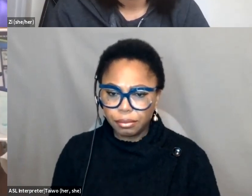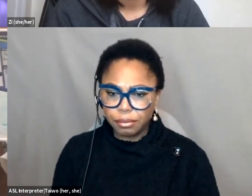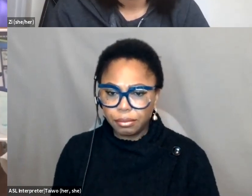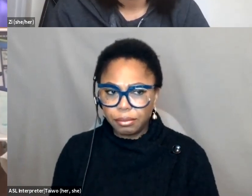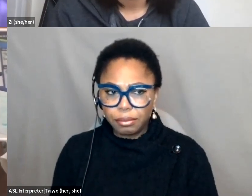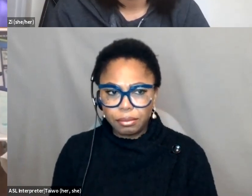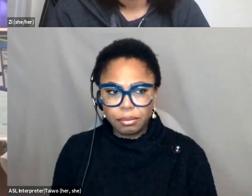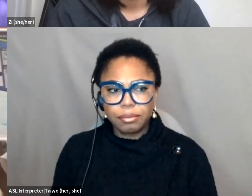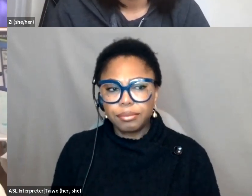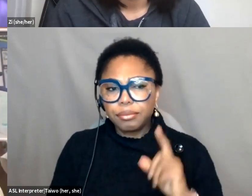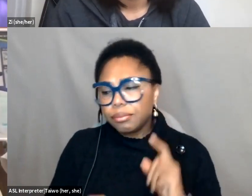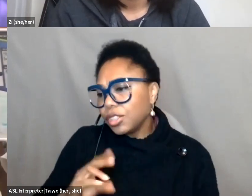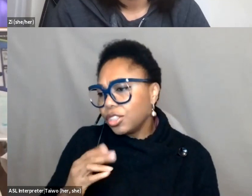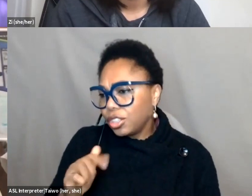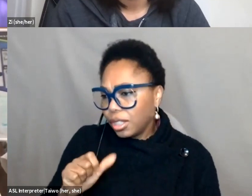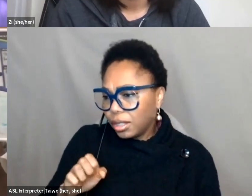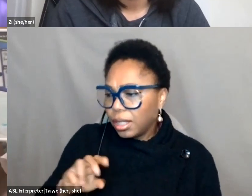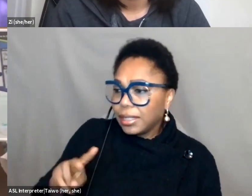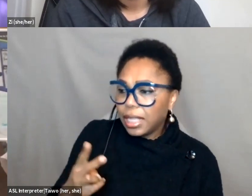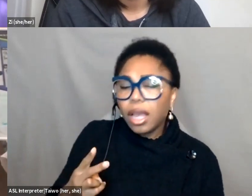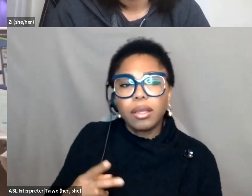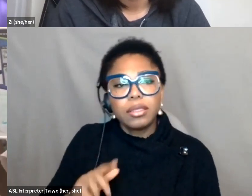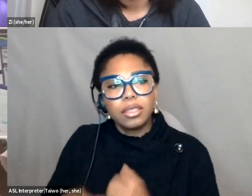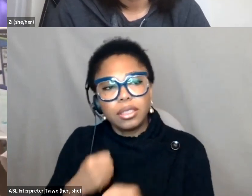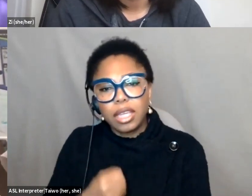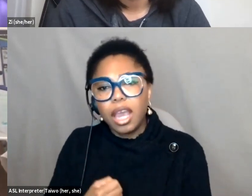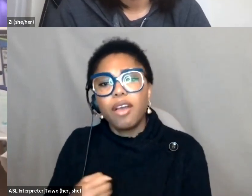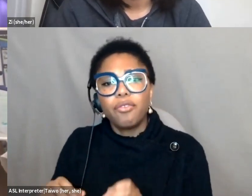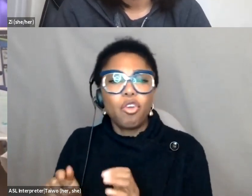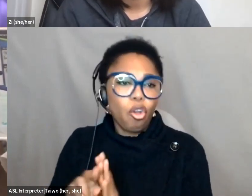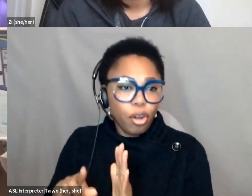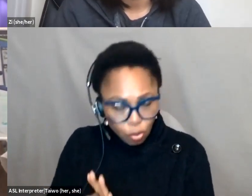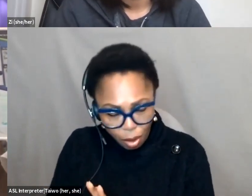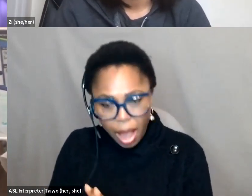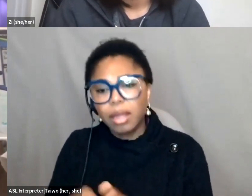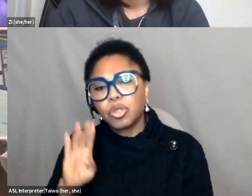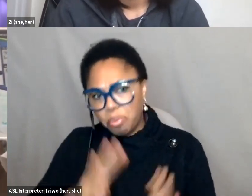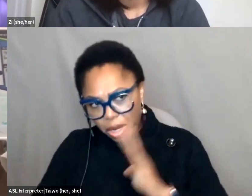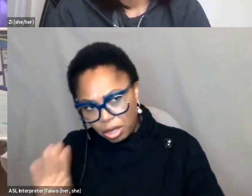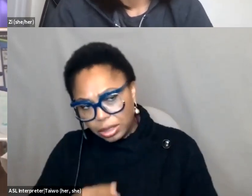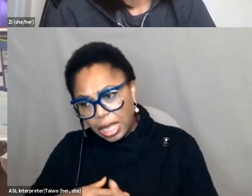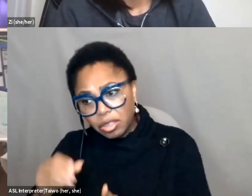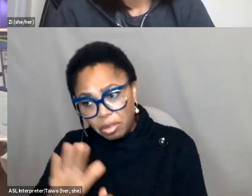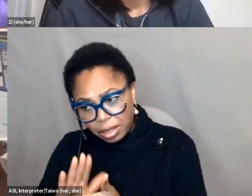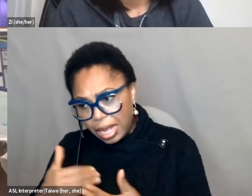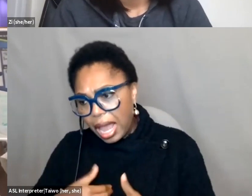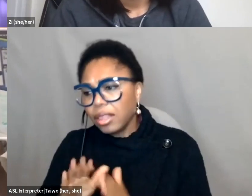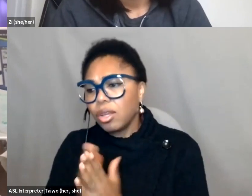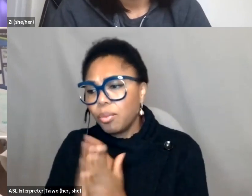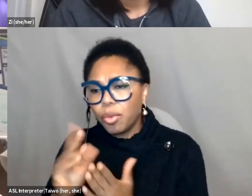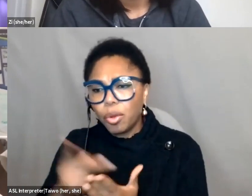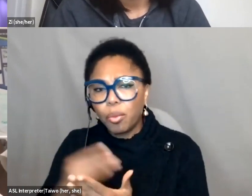In my second year of undergrad, I took Intro to Biology. Outside of class and lab, we had a group project that